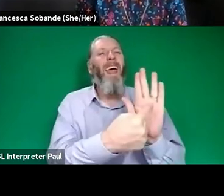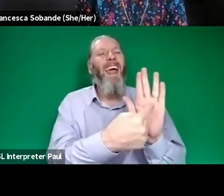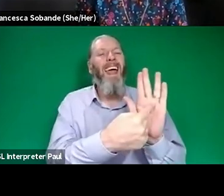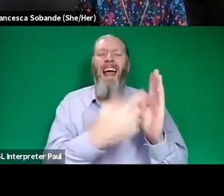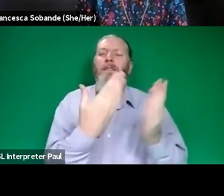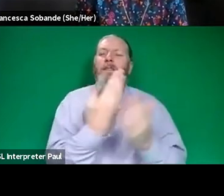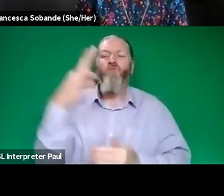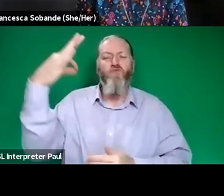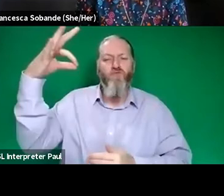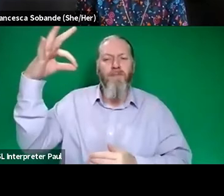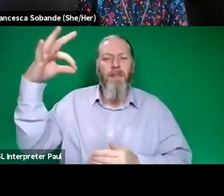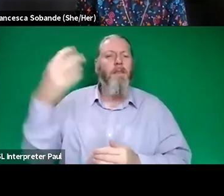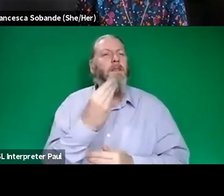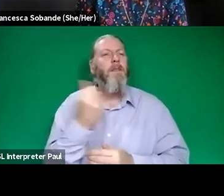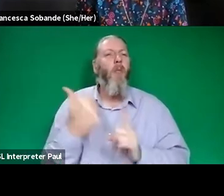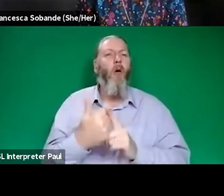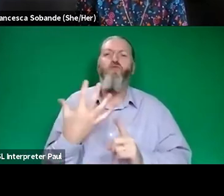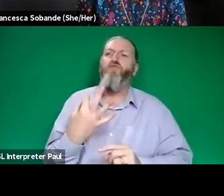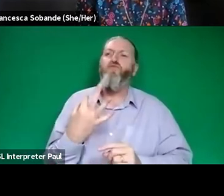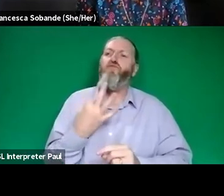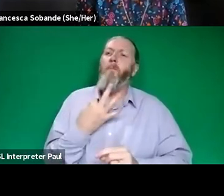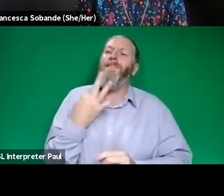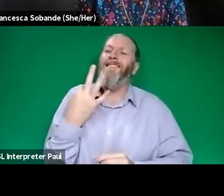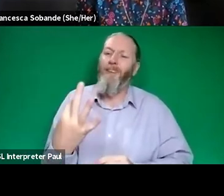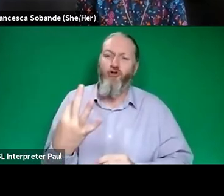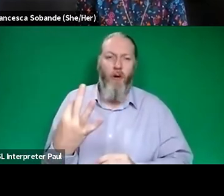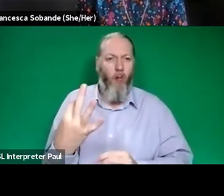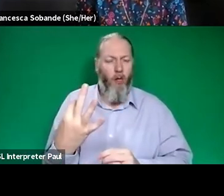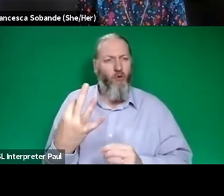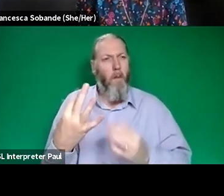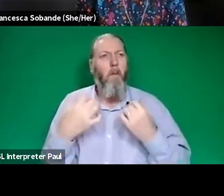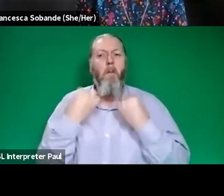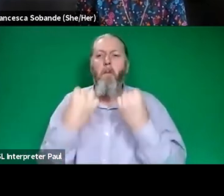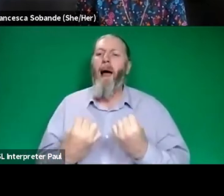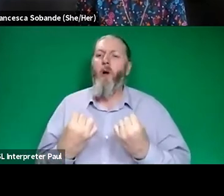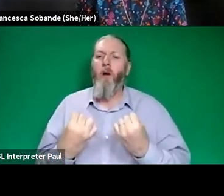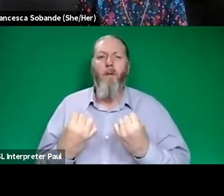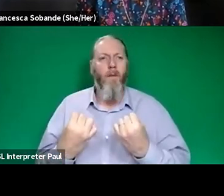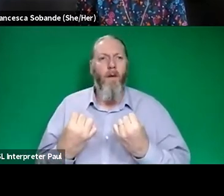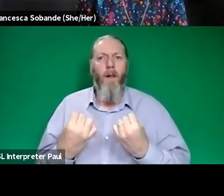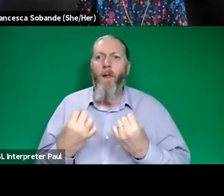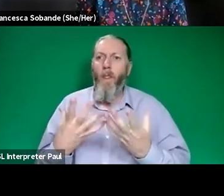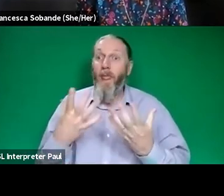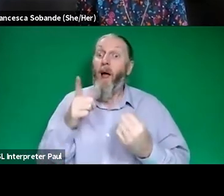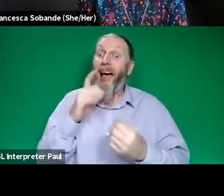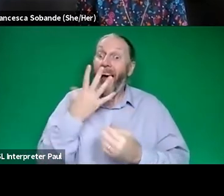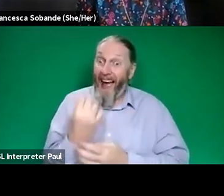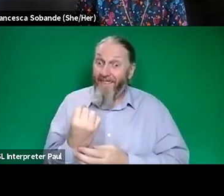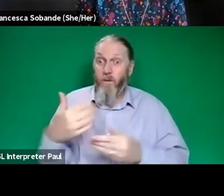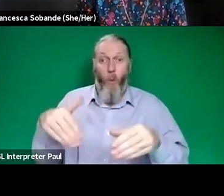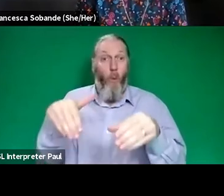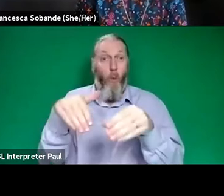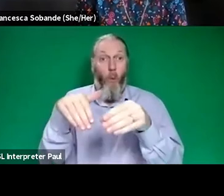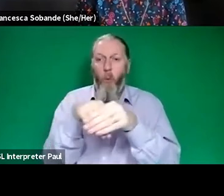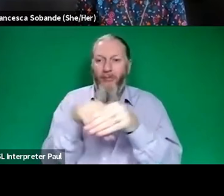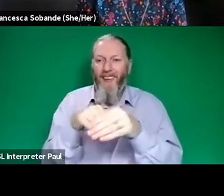representational sort of articulations of a radical form of power exist within the sort of like framework of